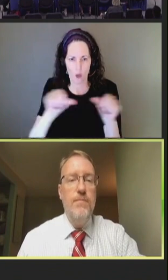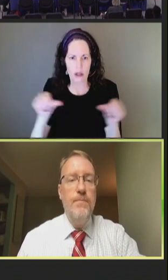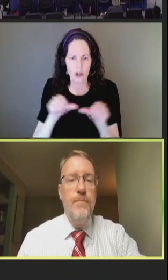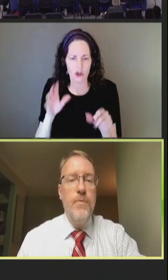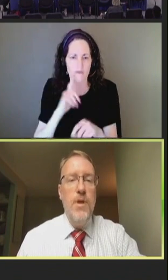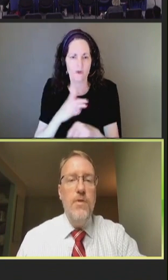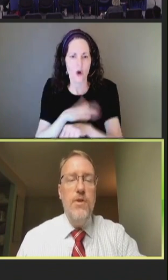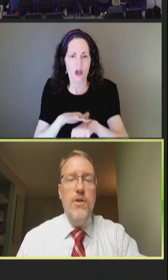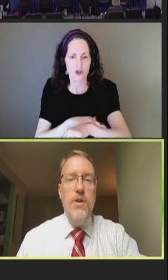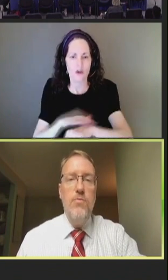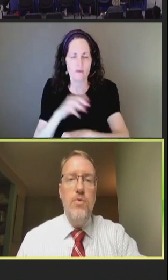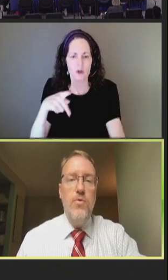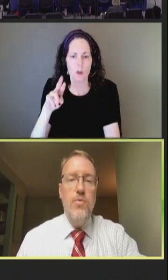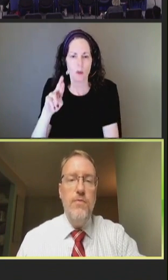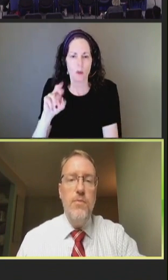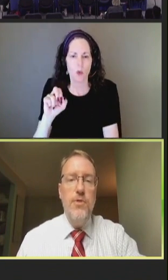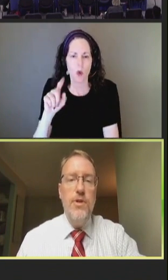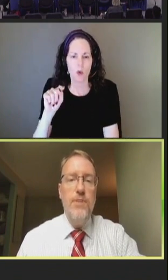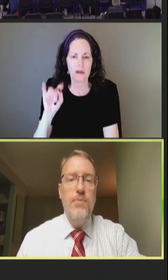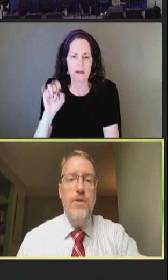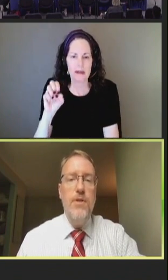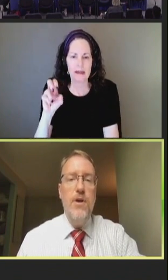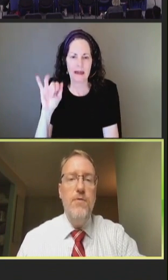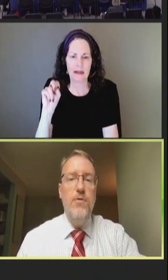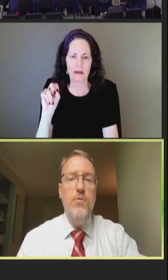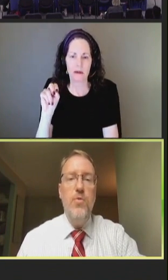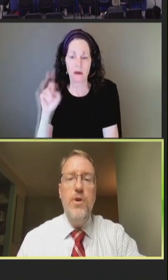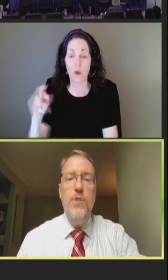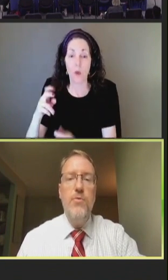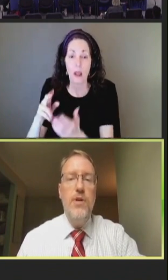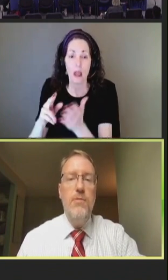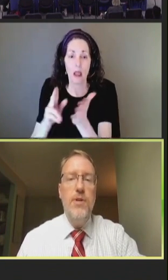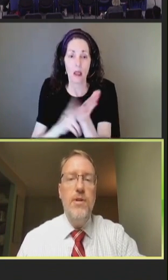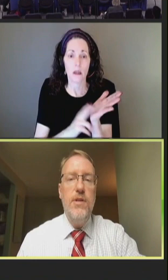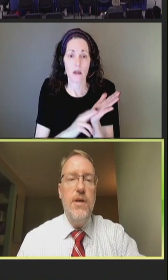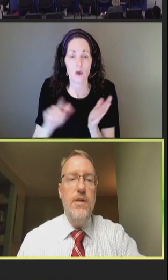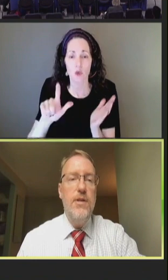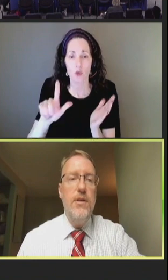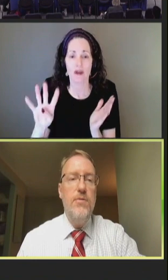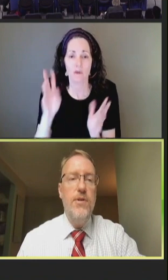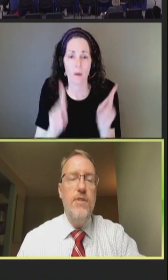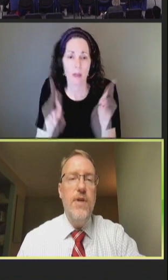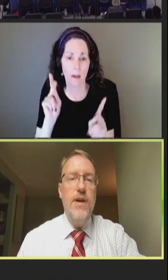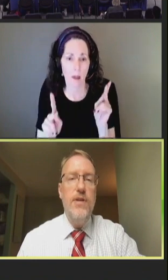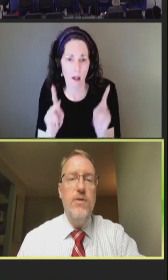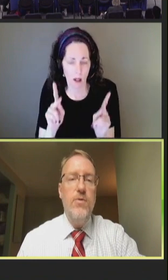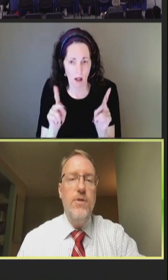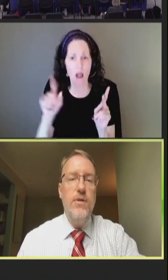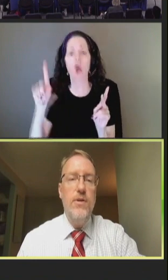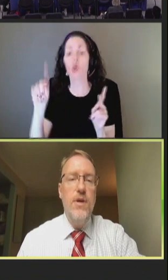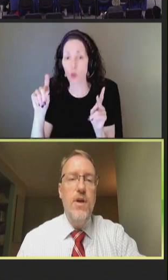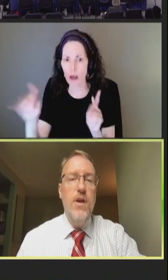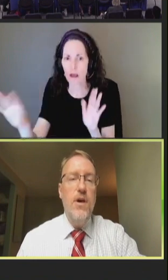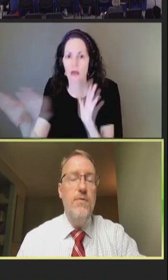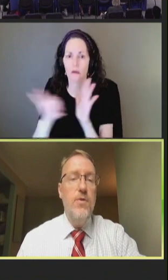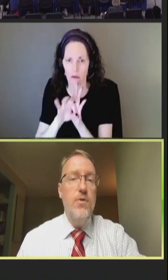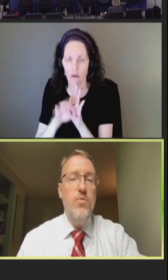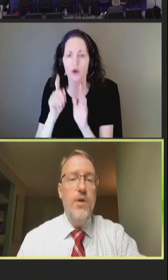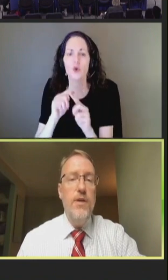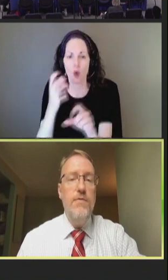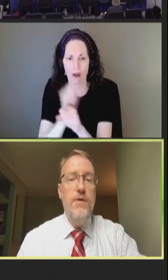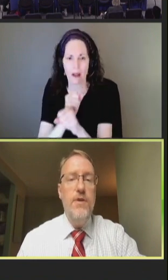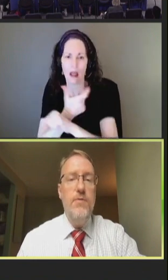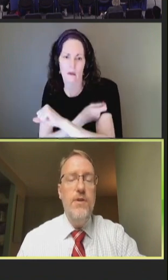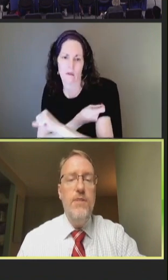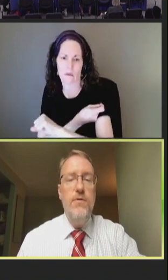protein. The study enrolled 24 participants, of whom 20 were randomly selected to receive vaccine doses. Of those